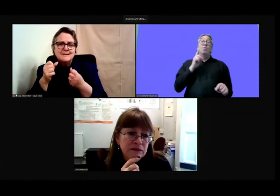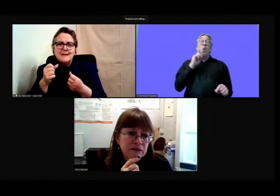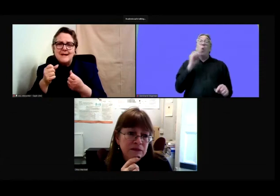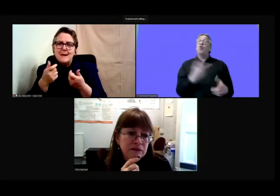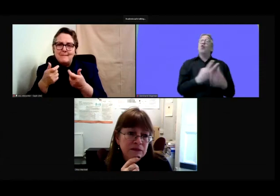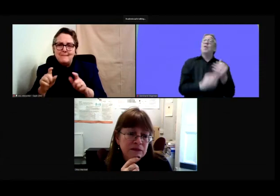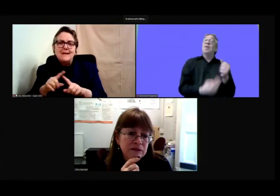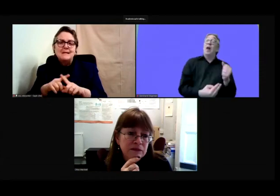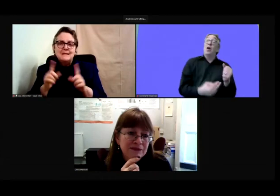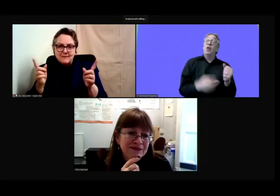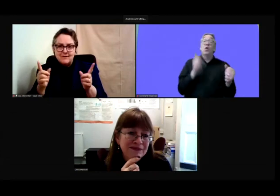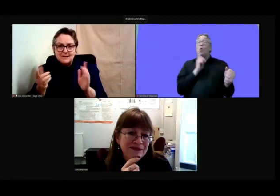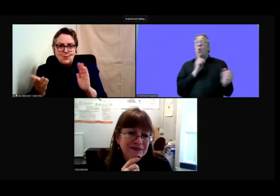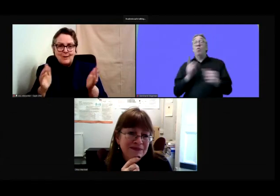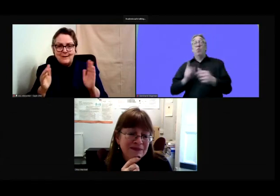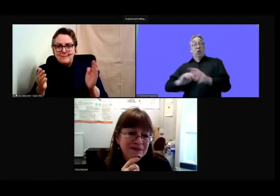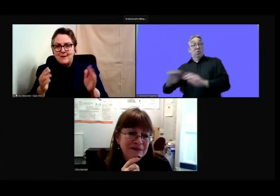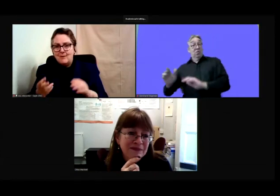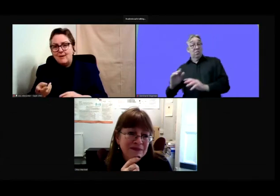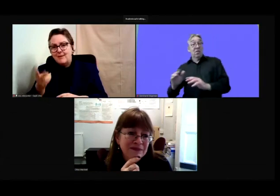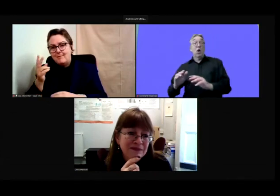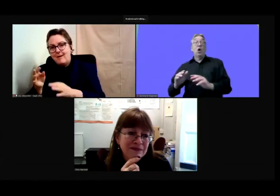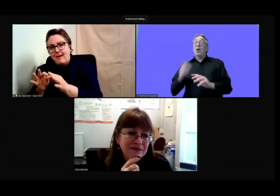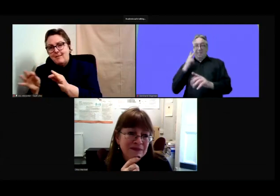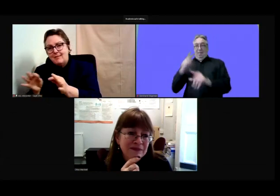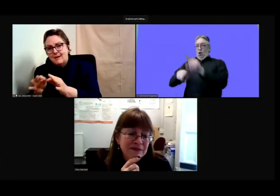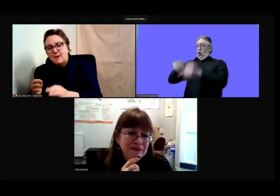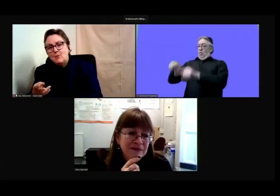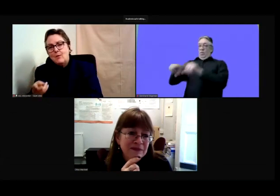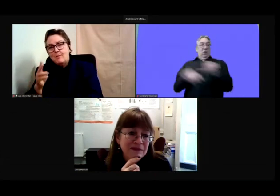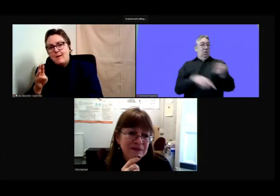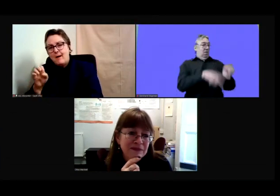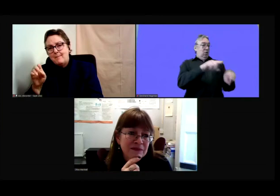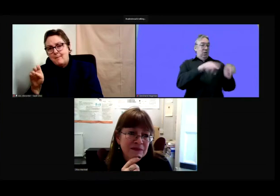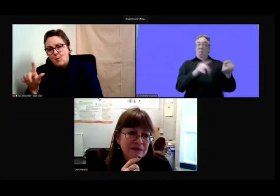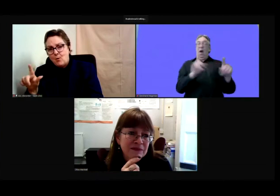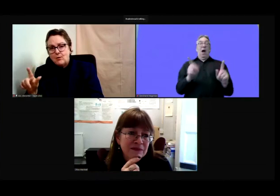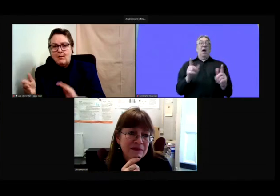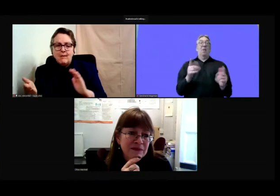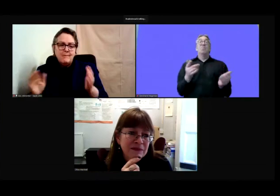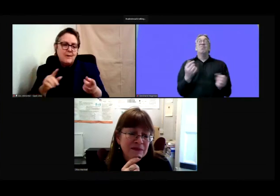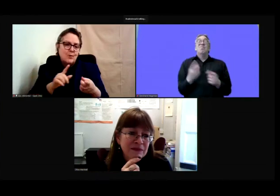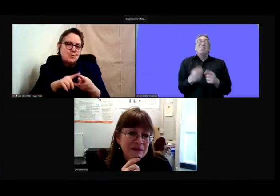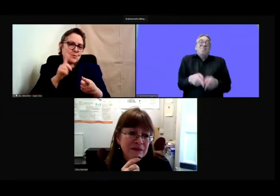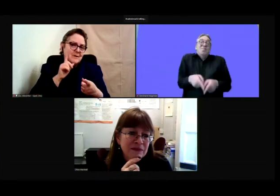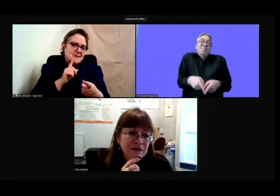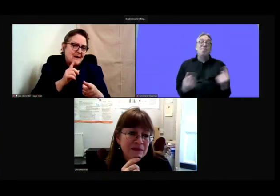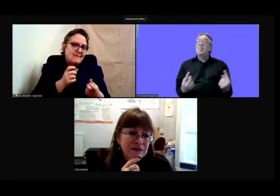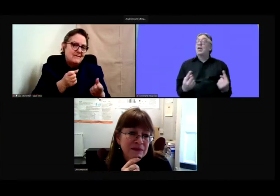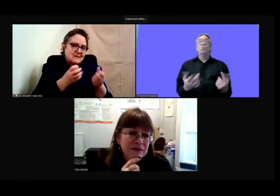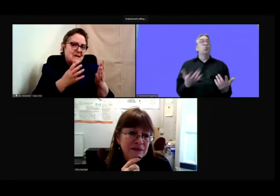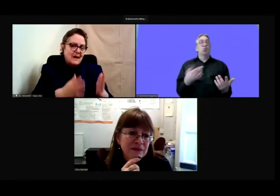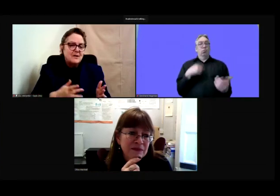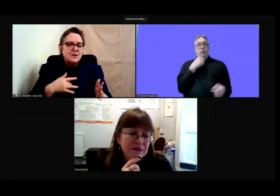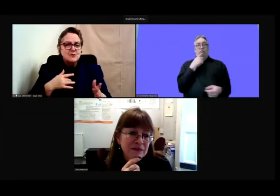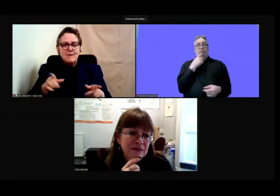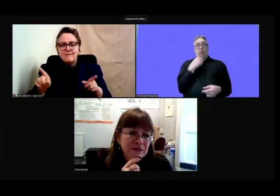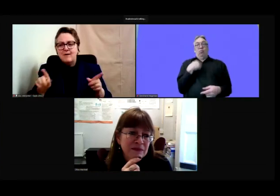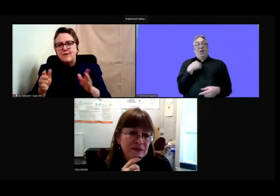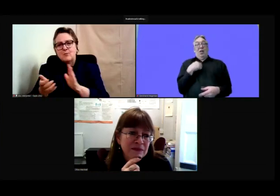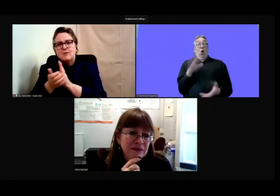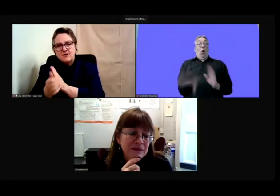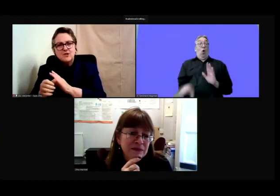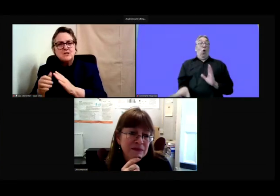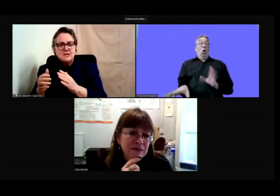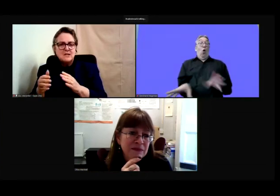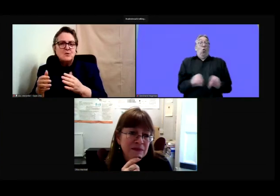of concluded that their proficiency in NGT is very similar. At least, in respect